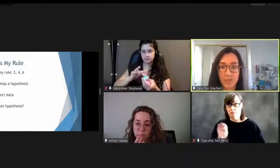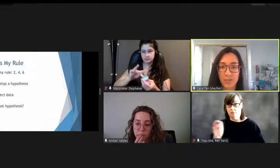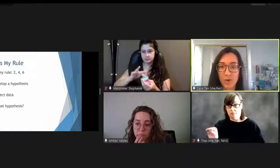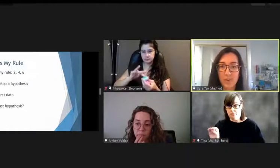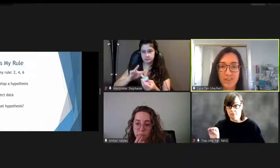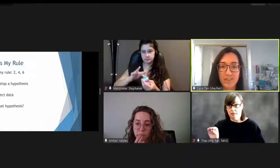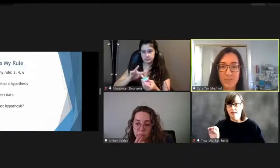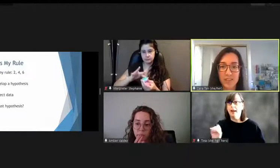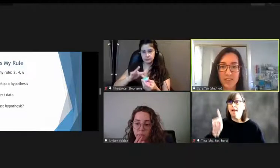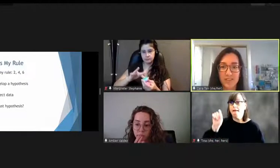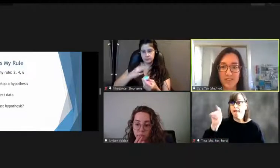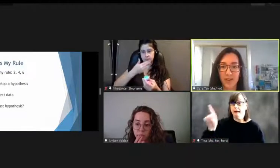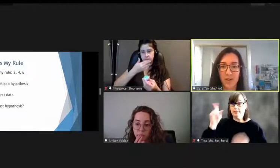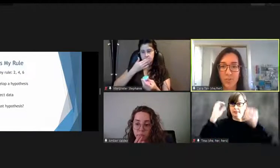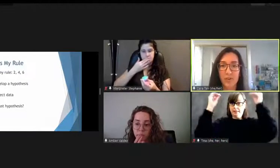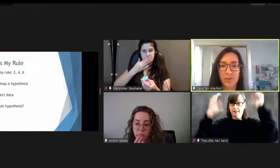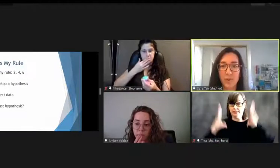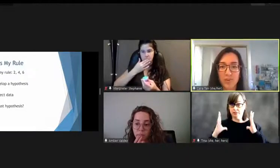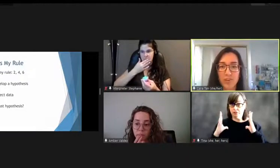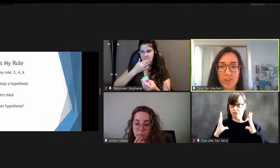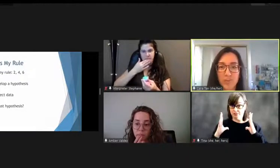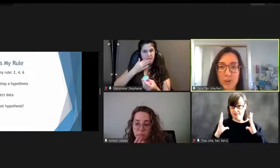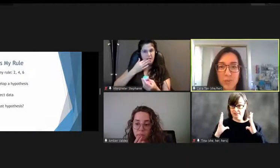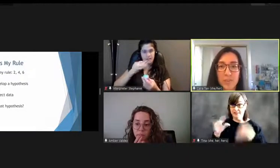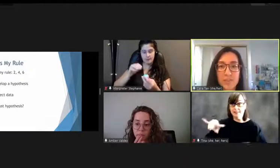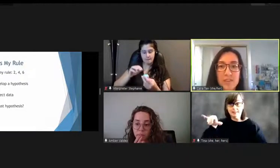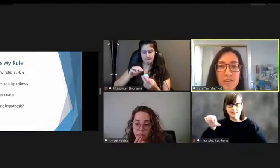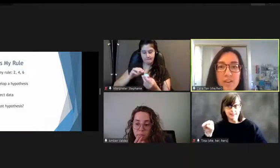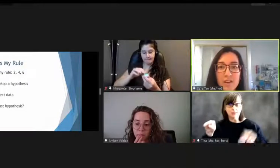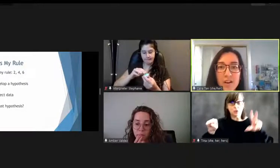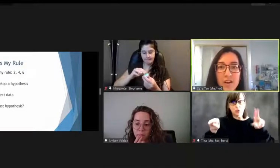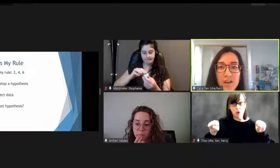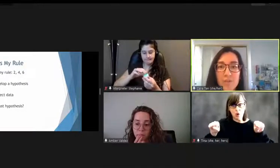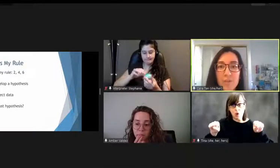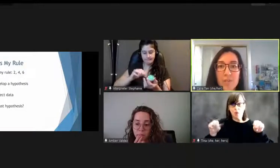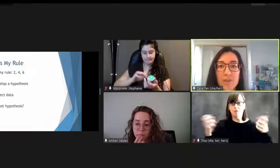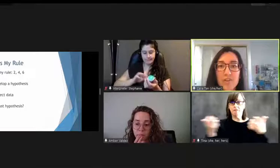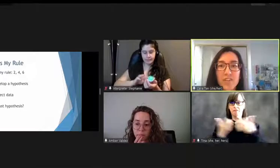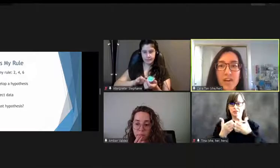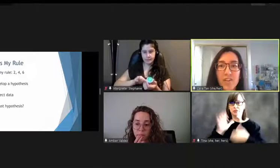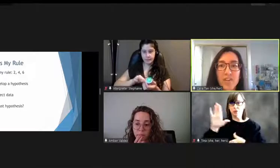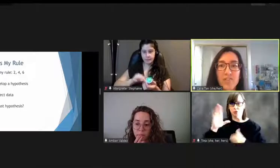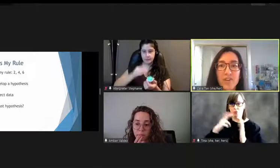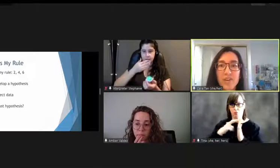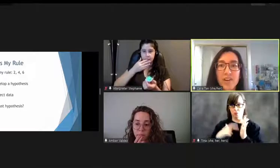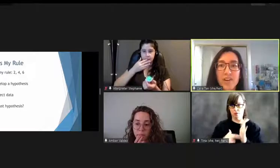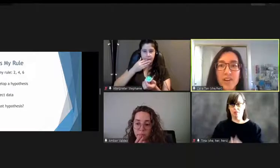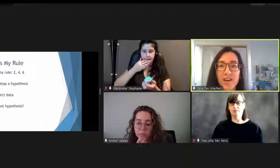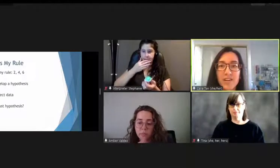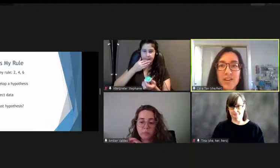And give me a moment, because I will respond to all of you, I promise. But there's a lot